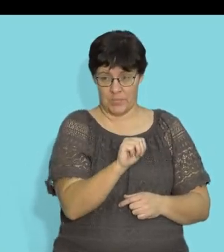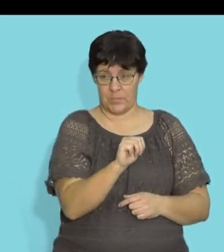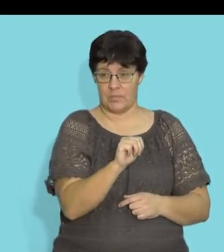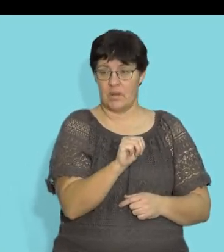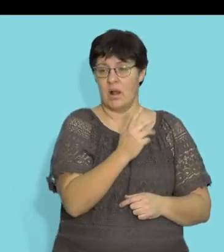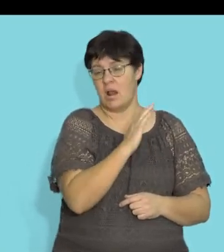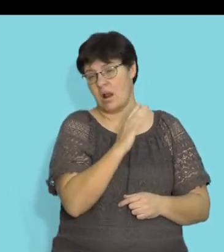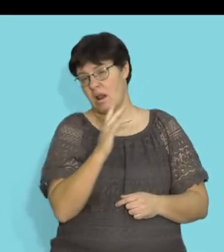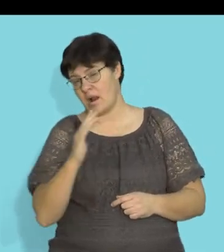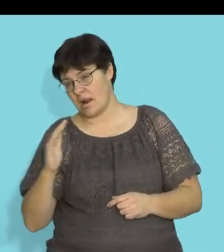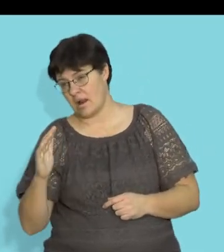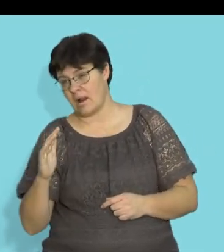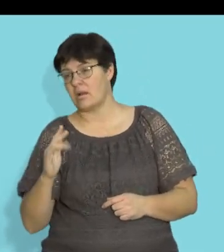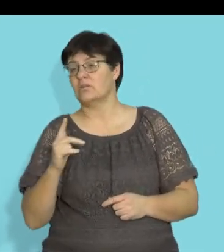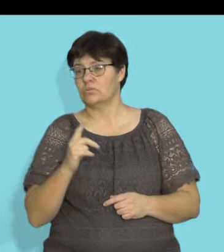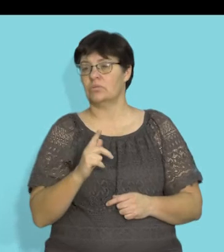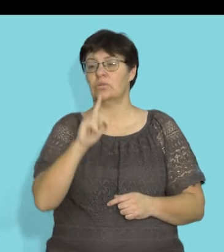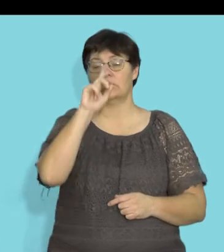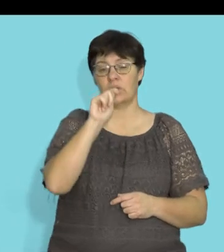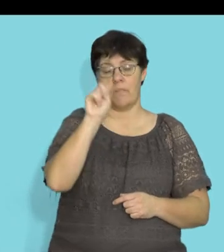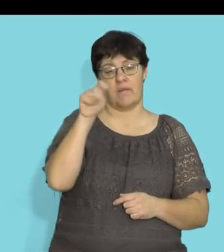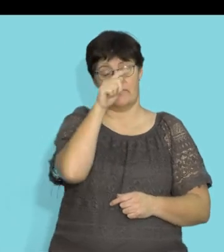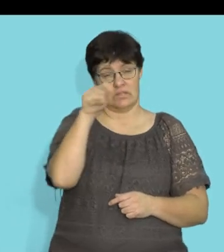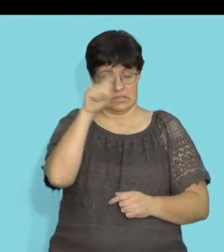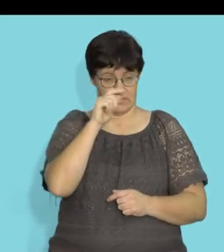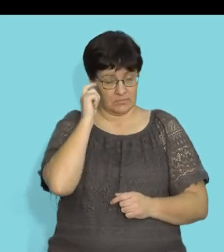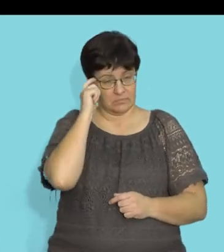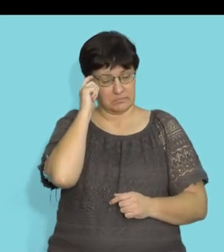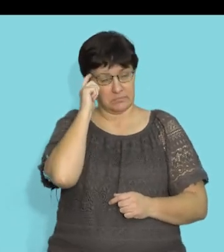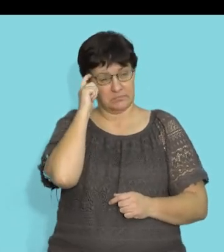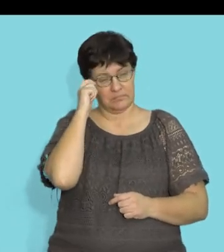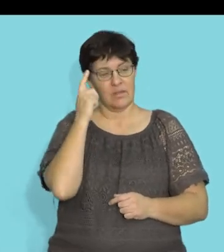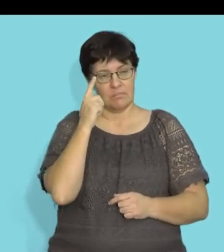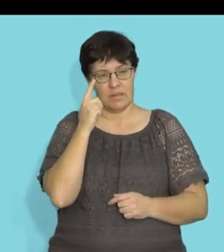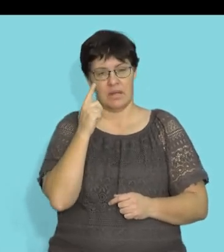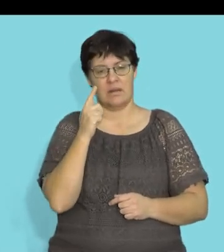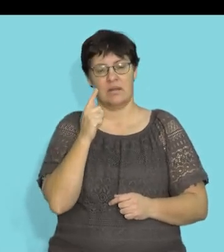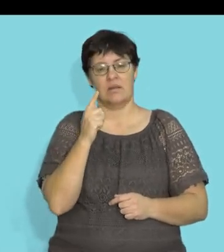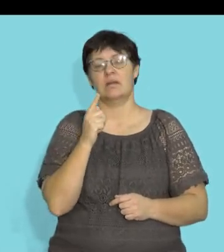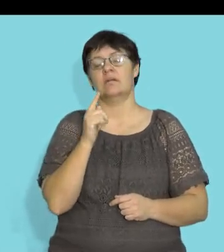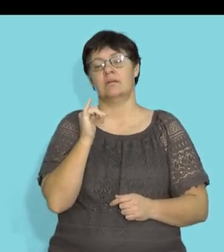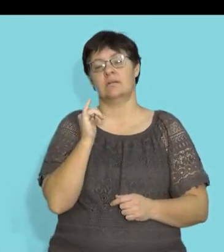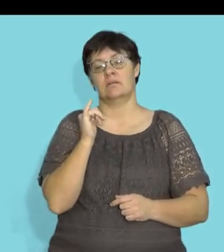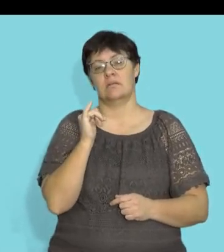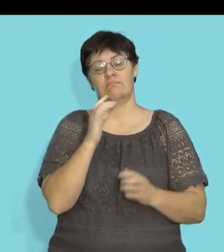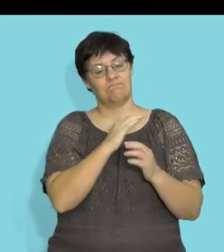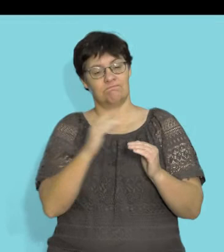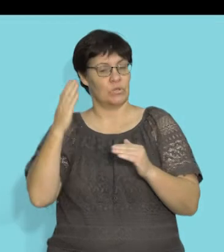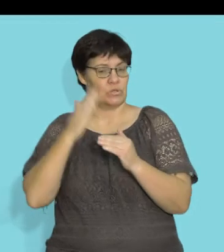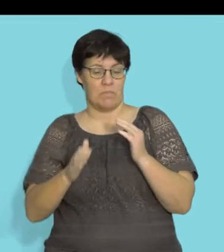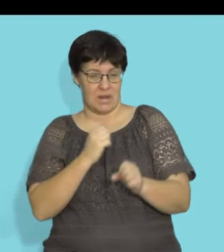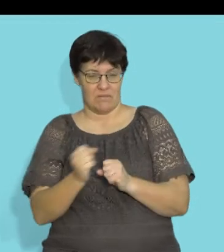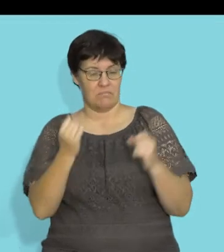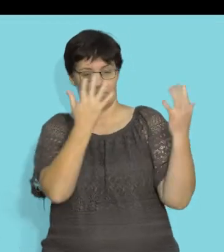going to go the whole way up to term infinity. So essentially this is an infinite series that I need